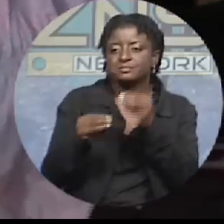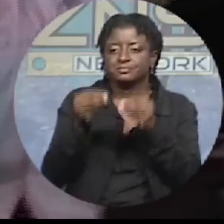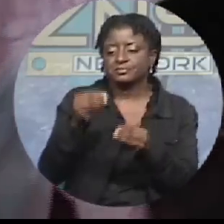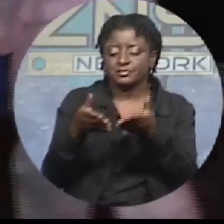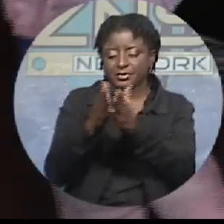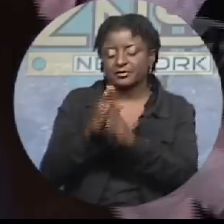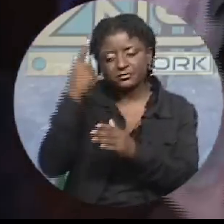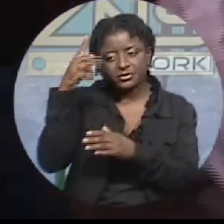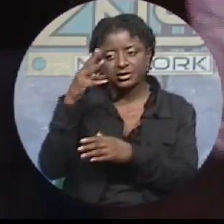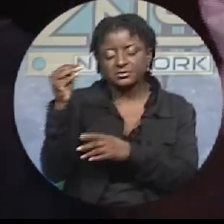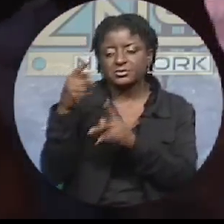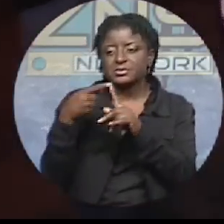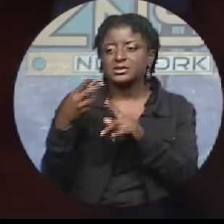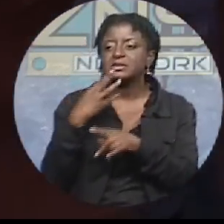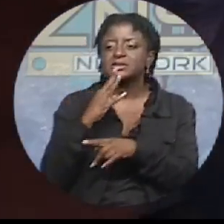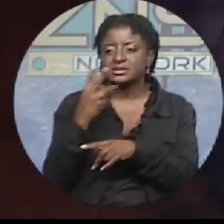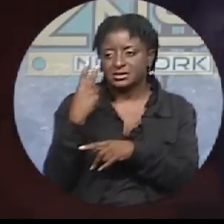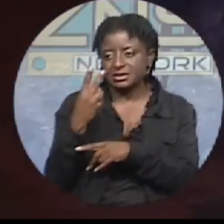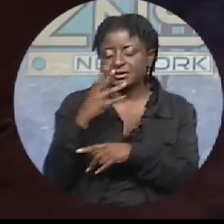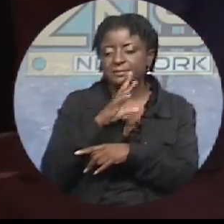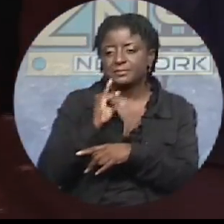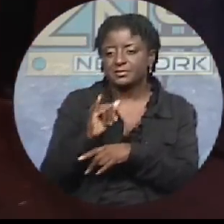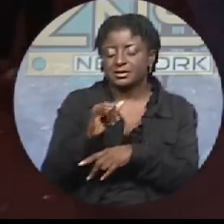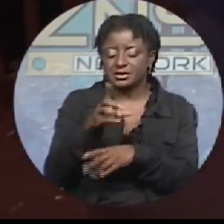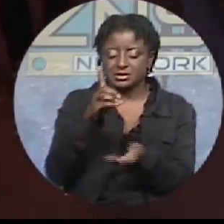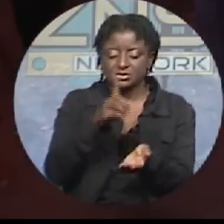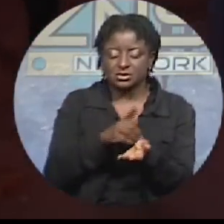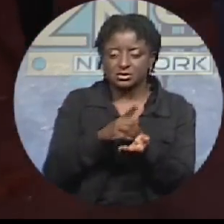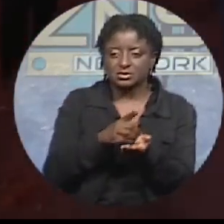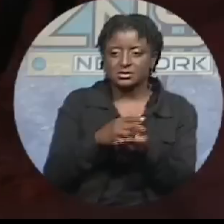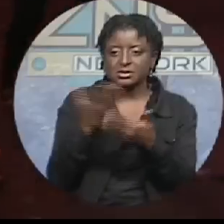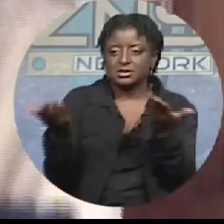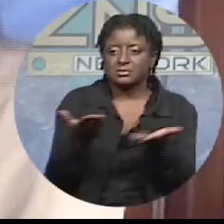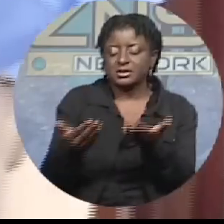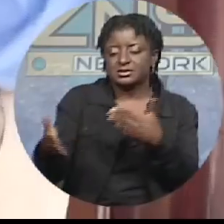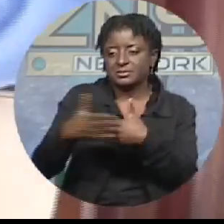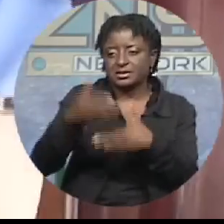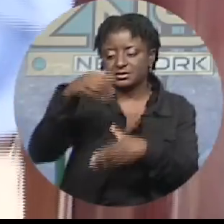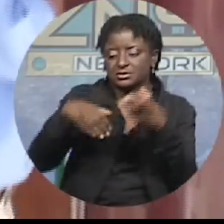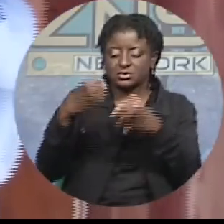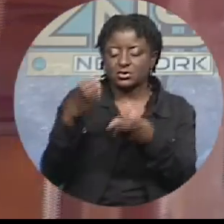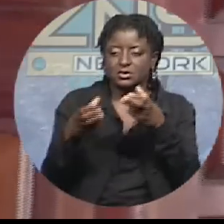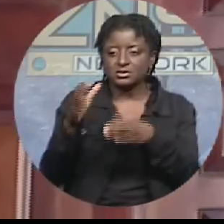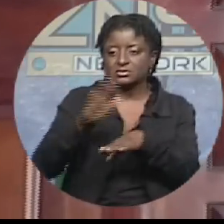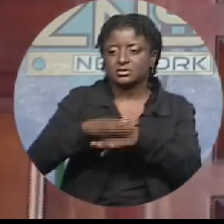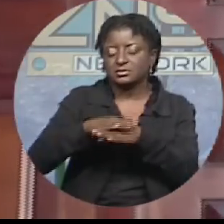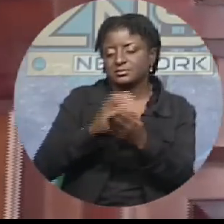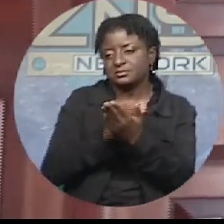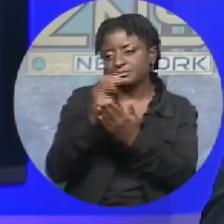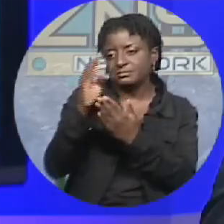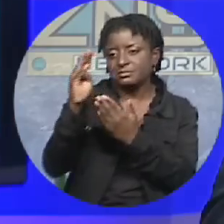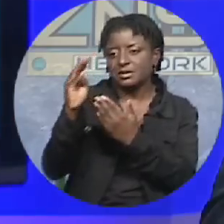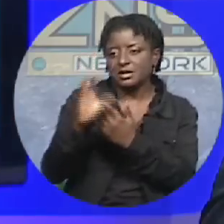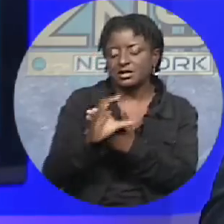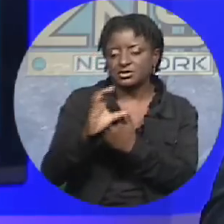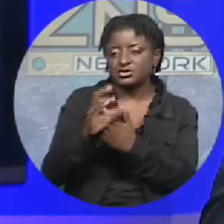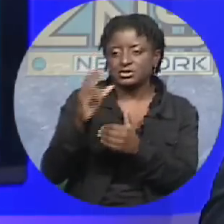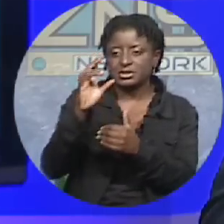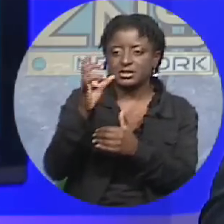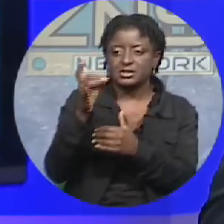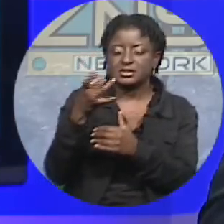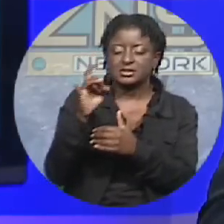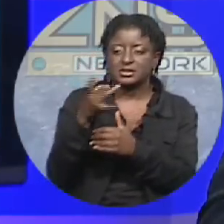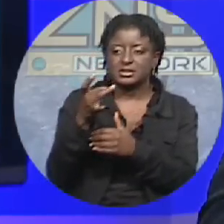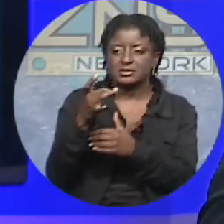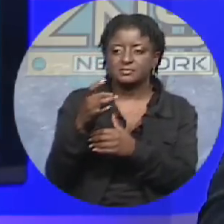Majesty's prison. He will appear back in court along with his co-accused for a voluntary bill of indictment on March 18th. The